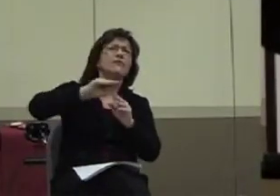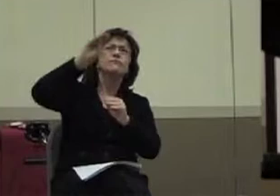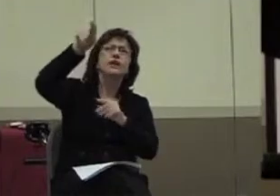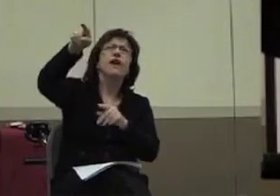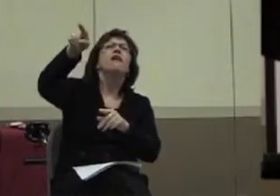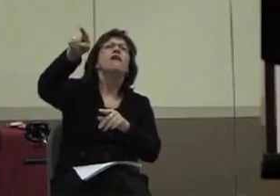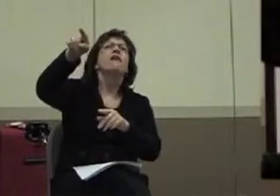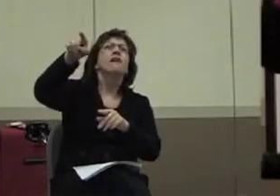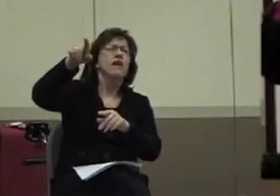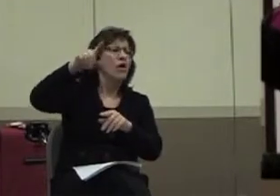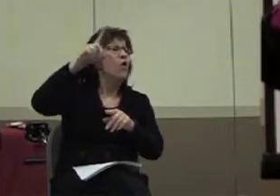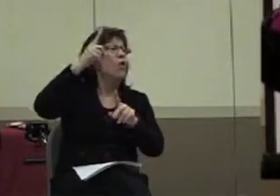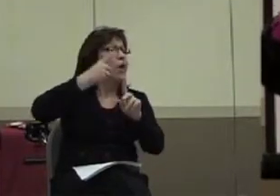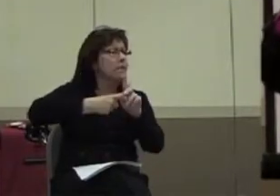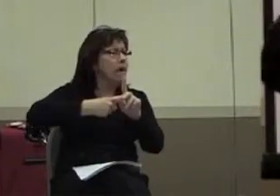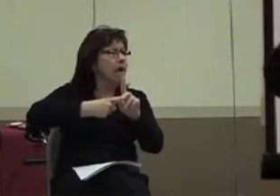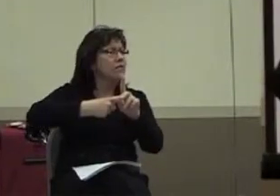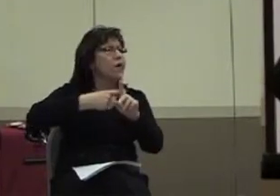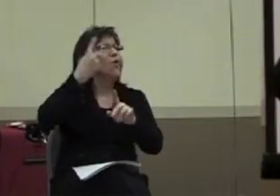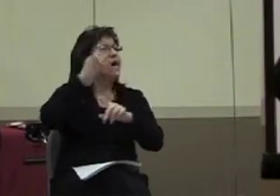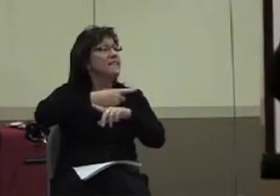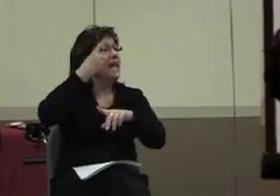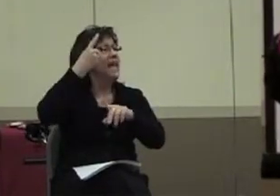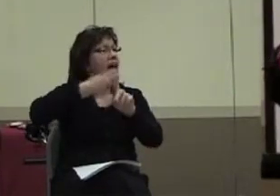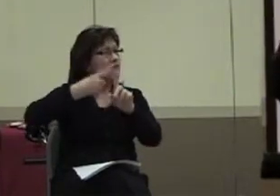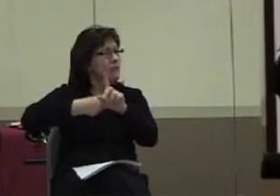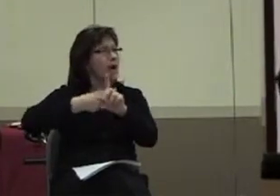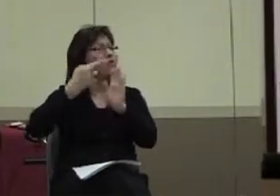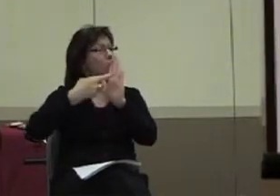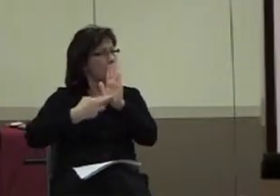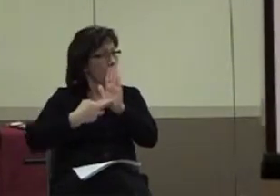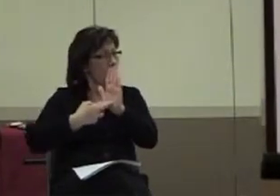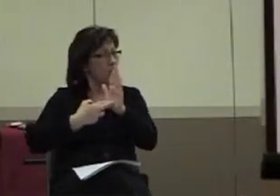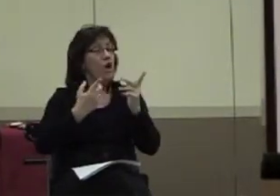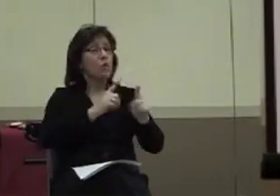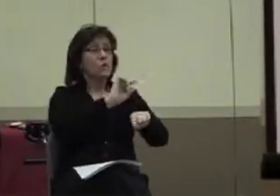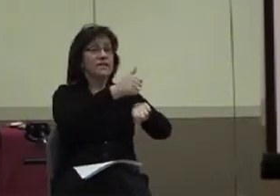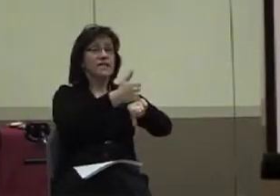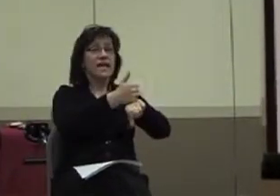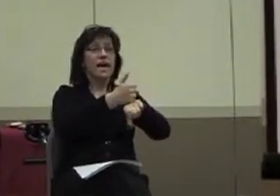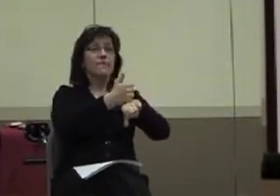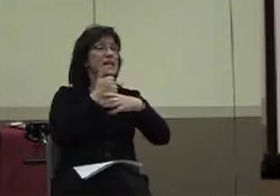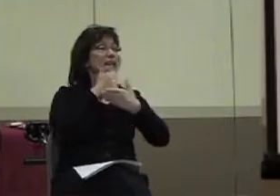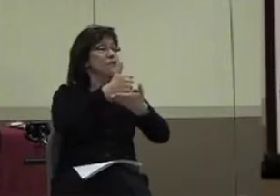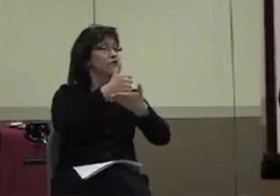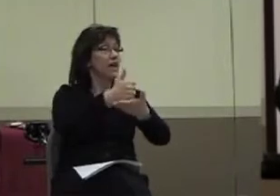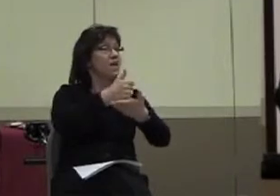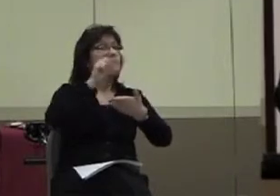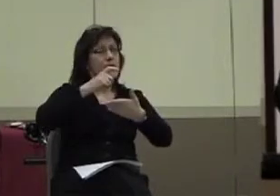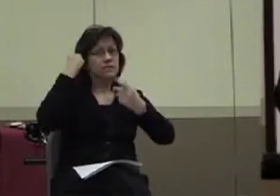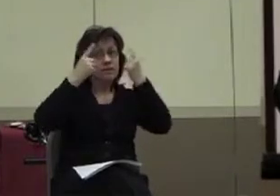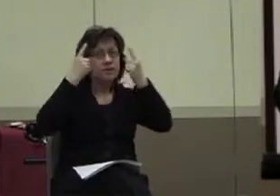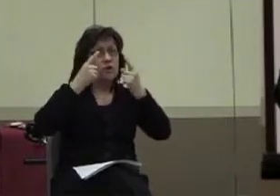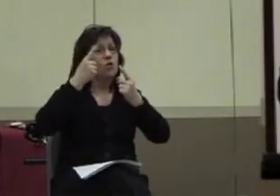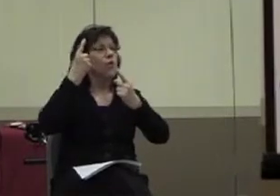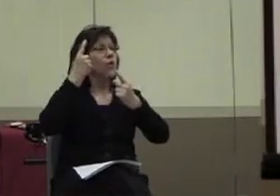year rule. That when we put an intervention in place, we need to consider 1 month for every year that behavior's been in place. And be sure